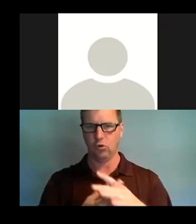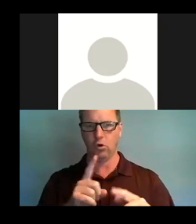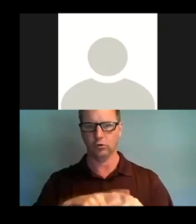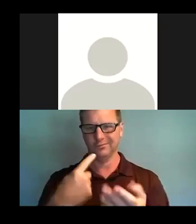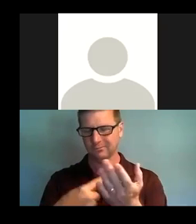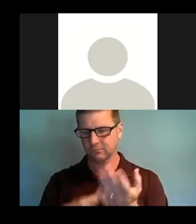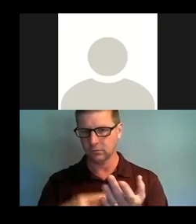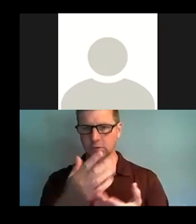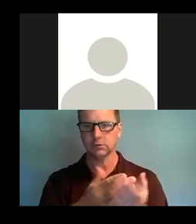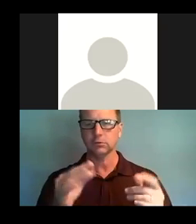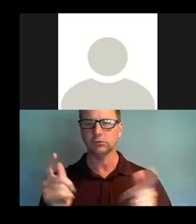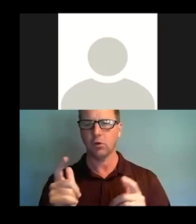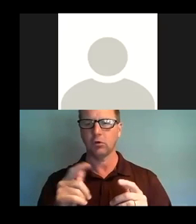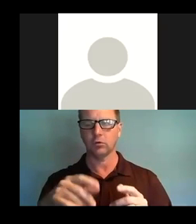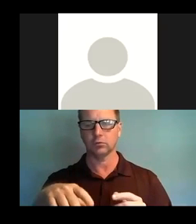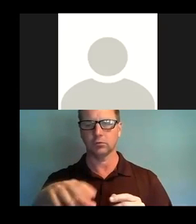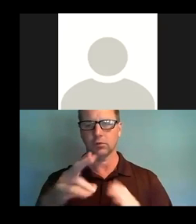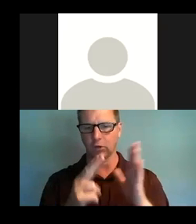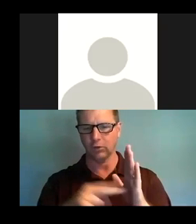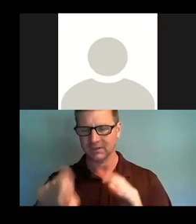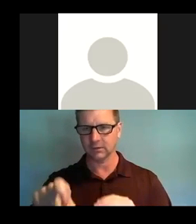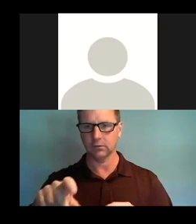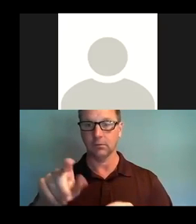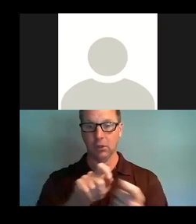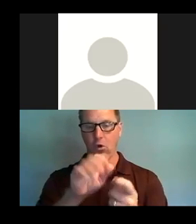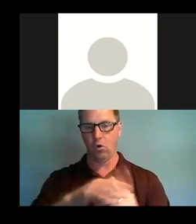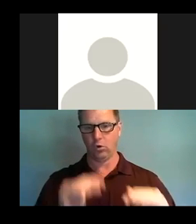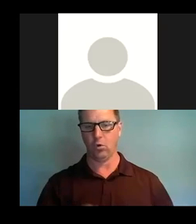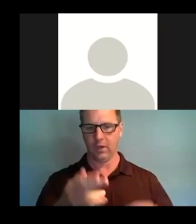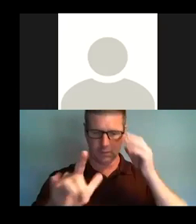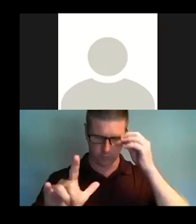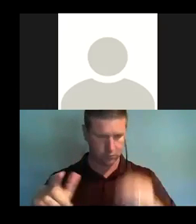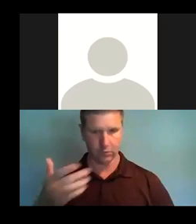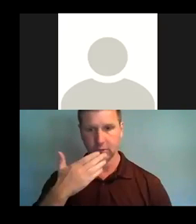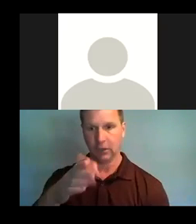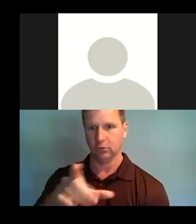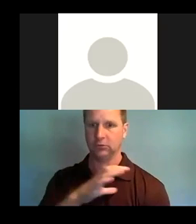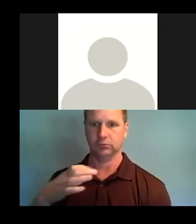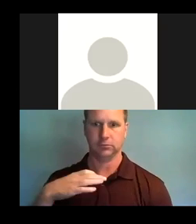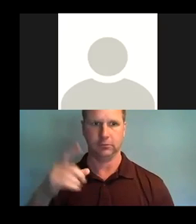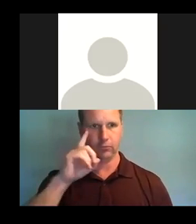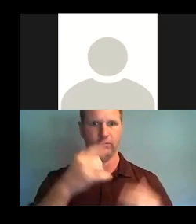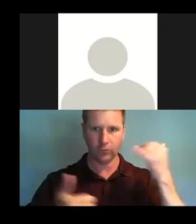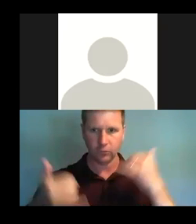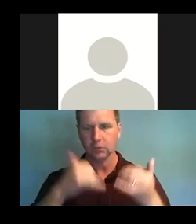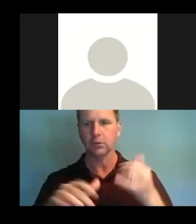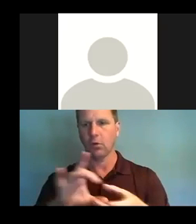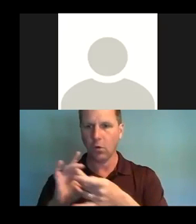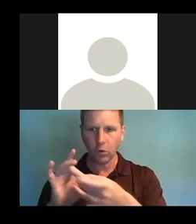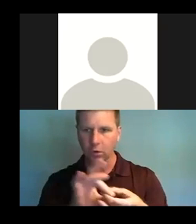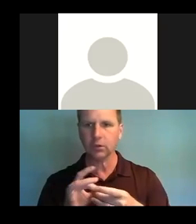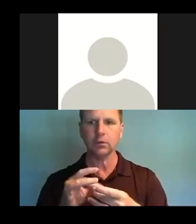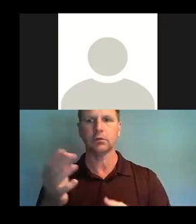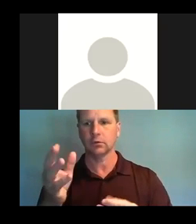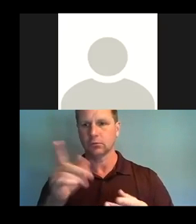the small contractor needs, particularly on the Lower Hill. So thank you, Councilman Lavelle, for making those phone calls and coordinating and facilitating